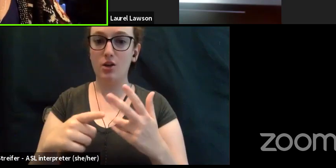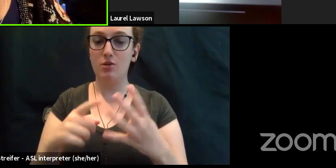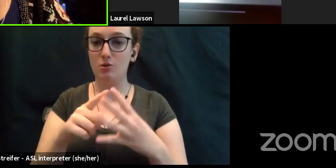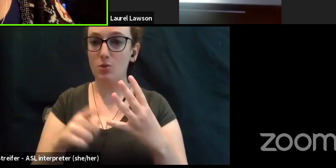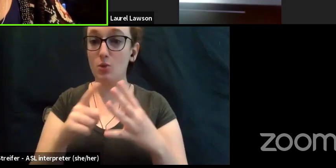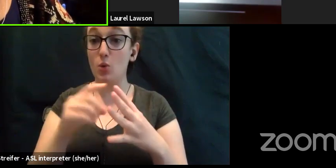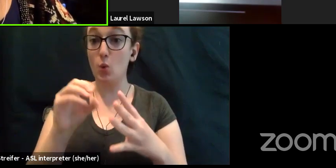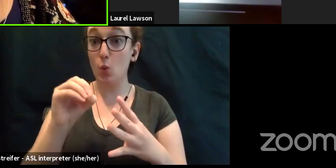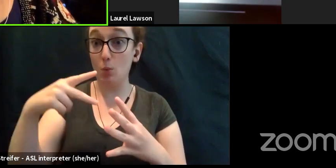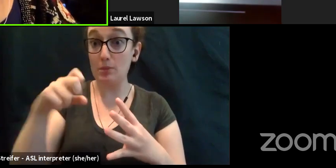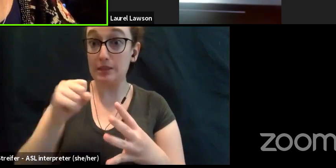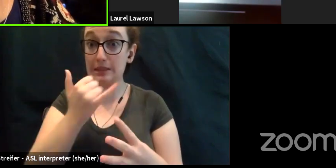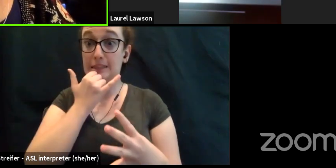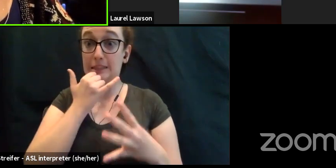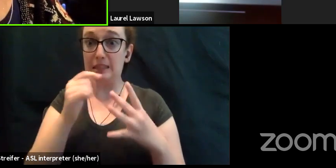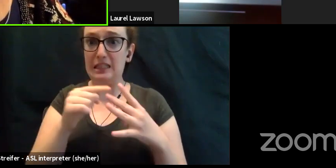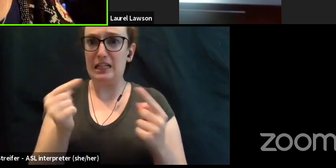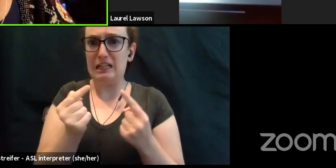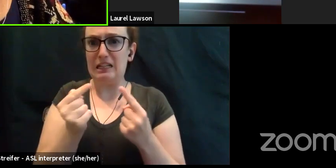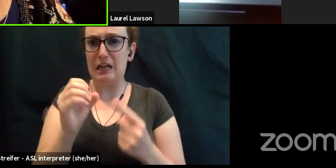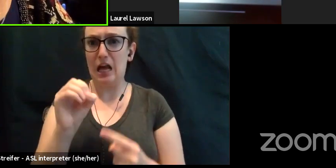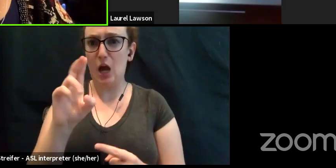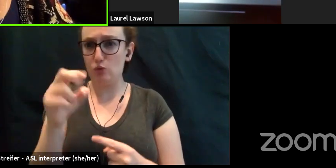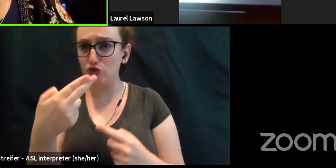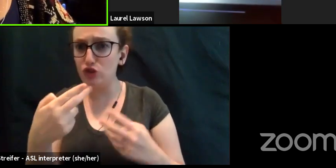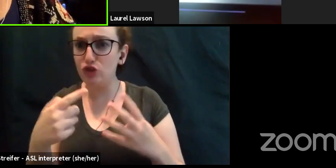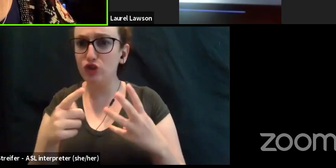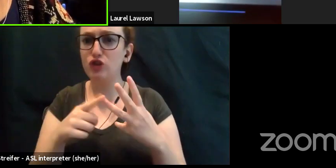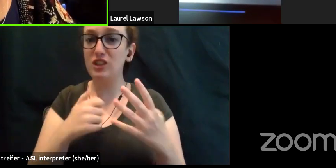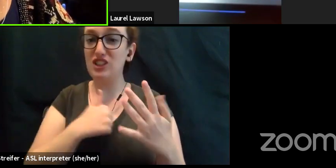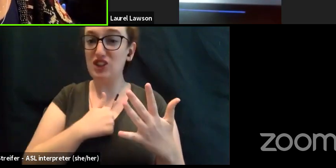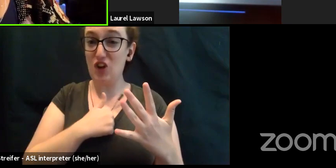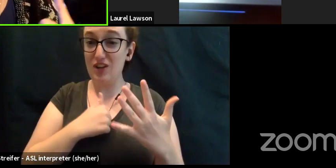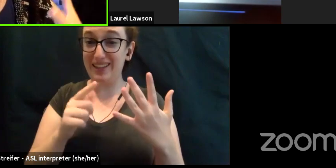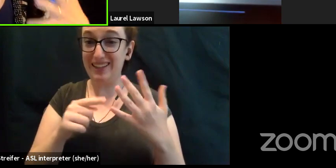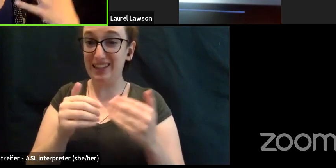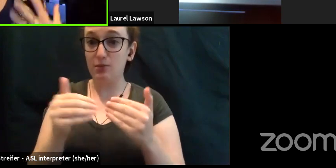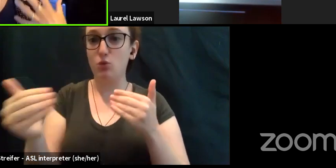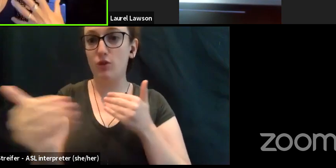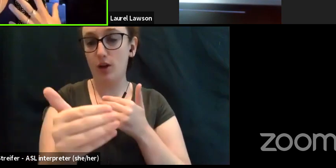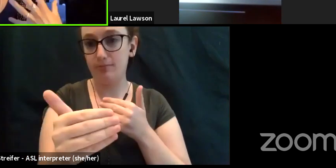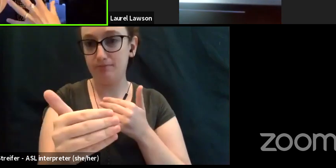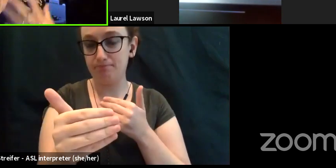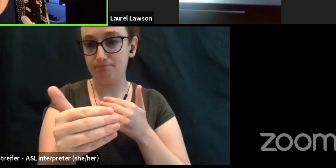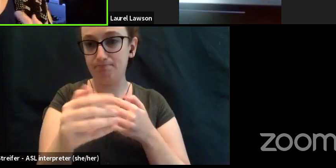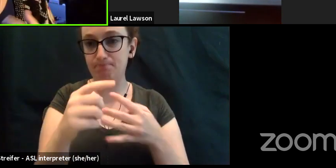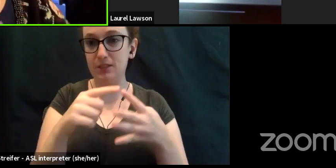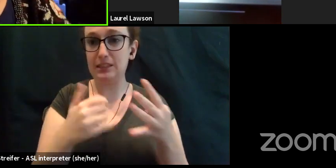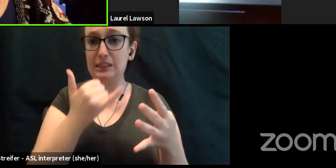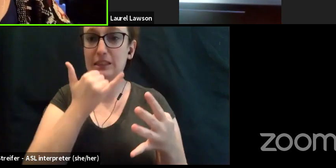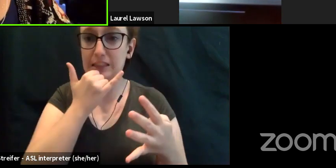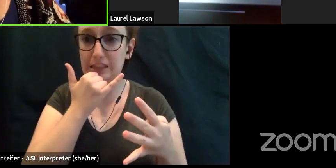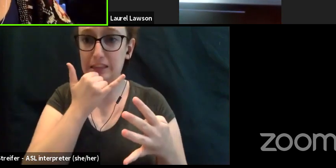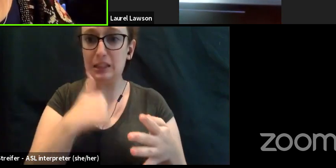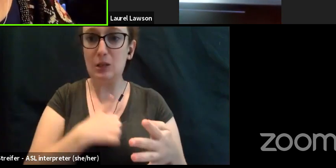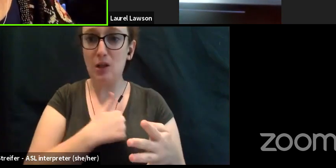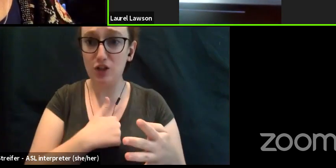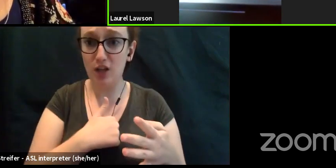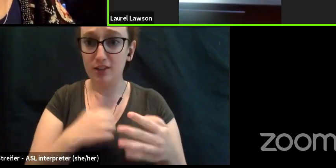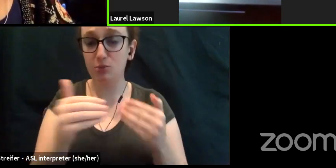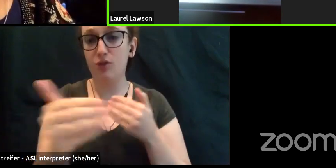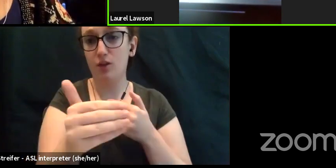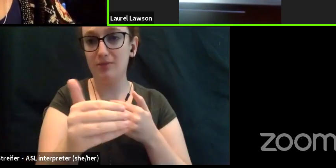forward. As a good way to quickly move past it and not make it about you.